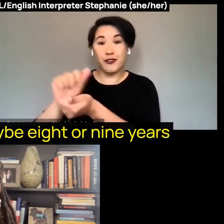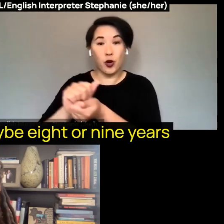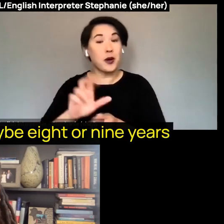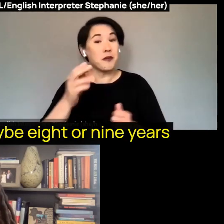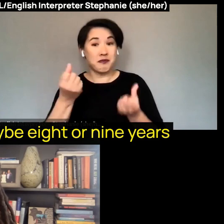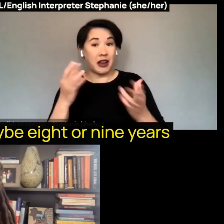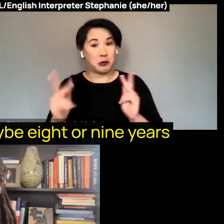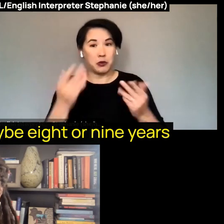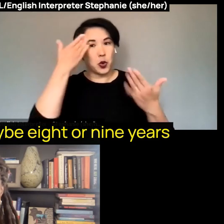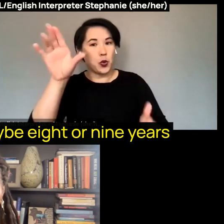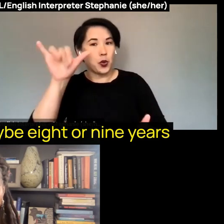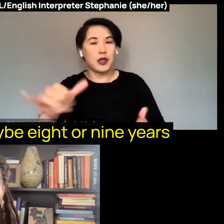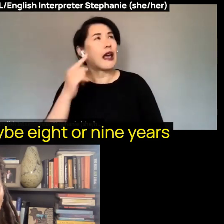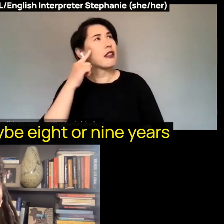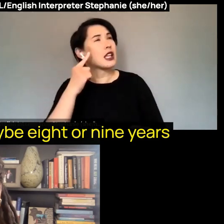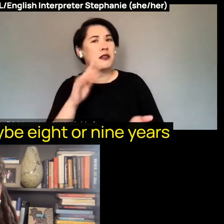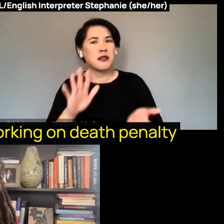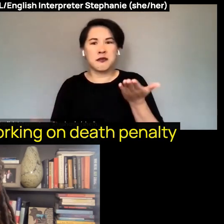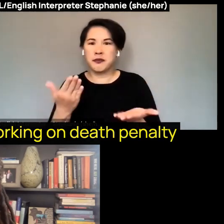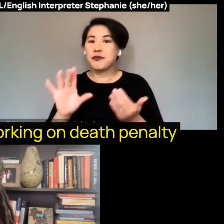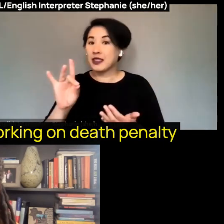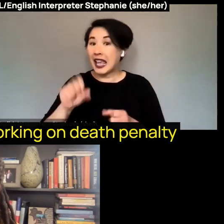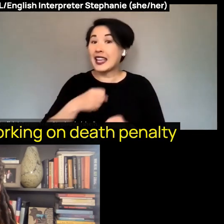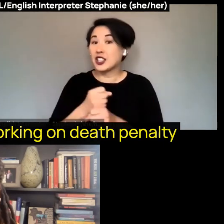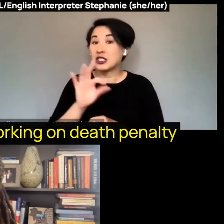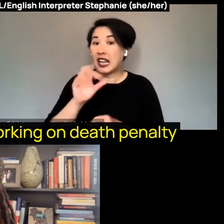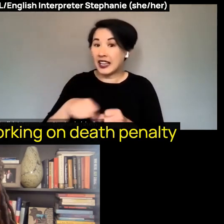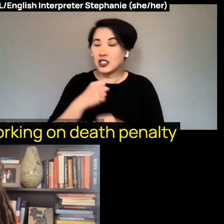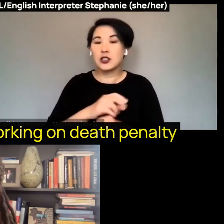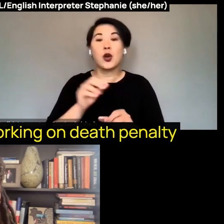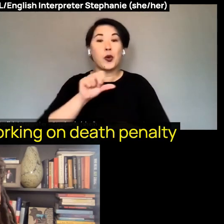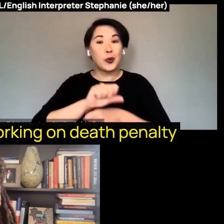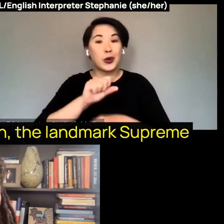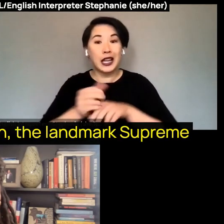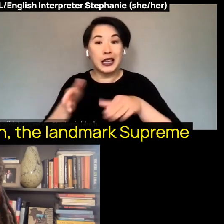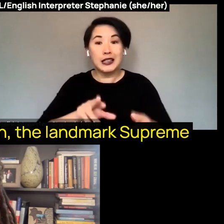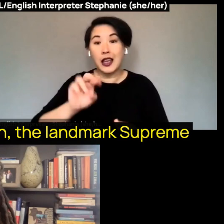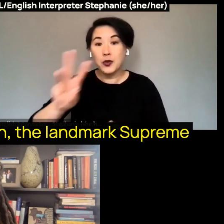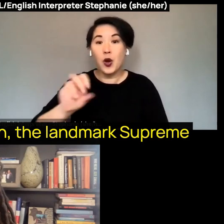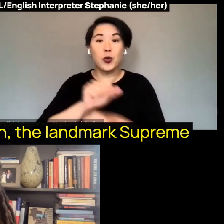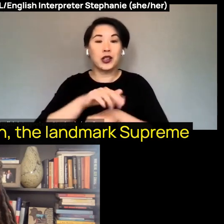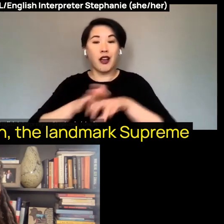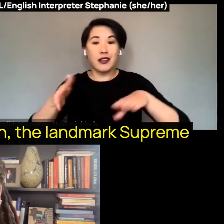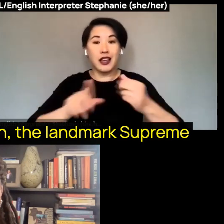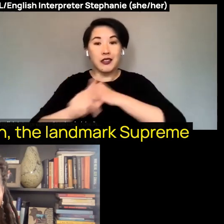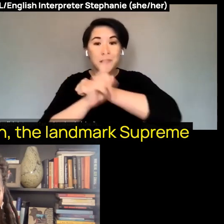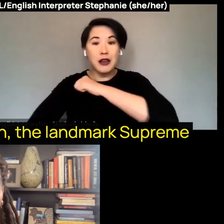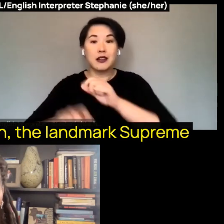about maybe 8 or 9 years in and out of death rows, working on death penalty cases, and